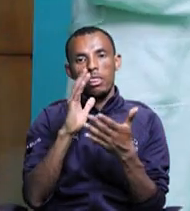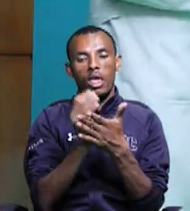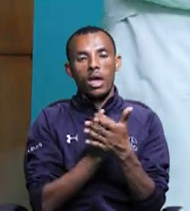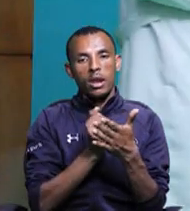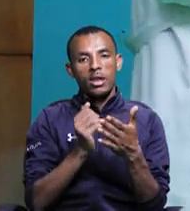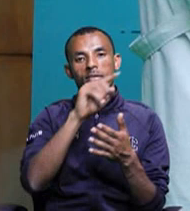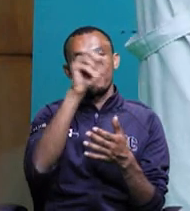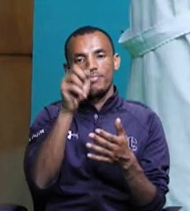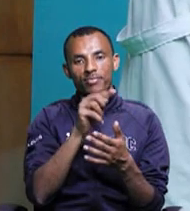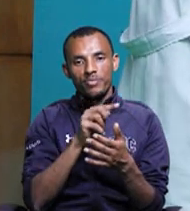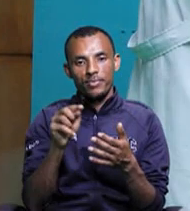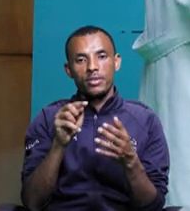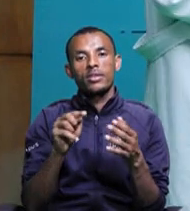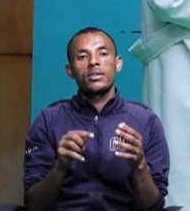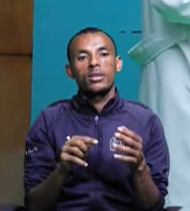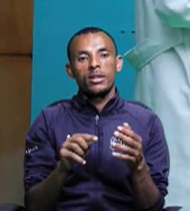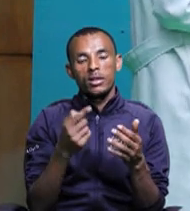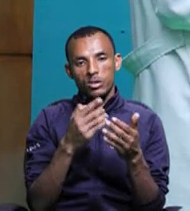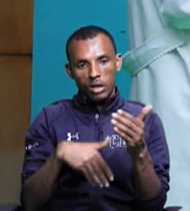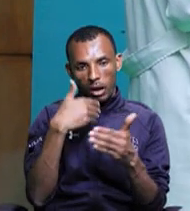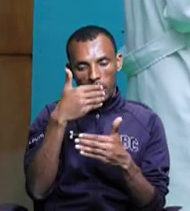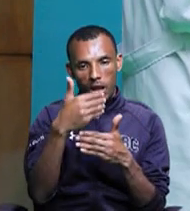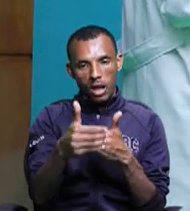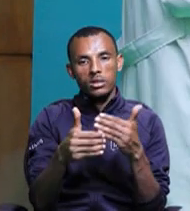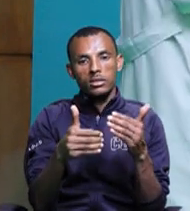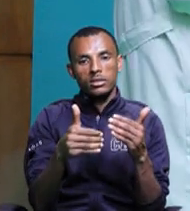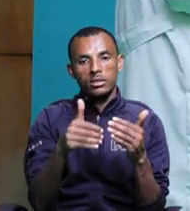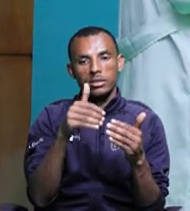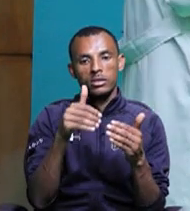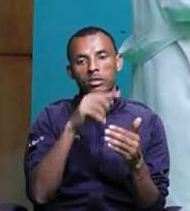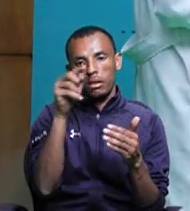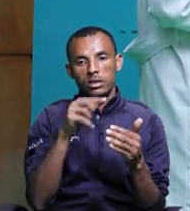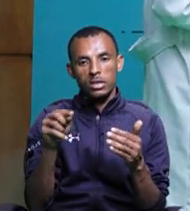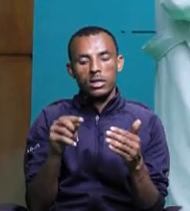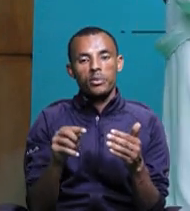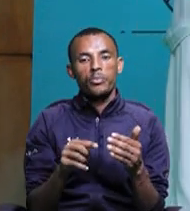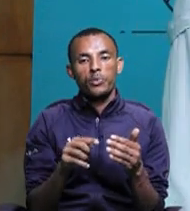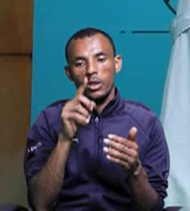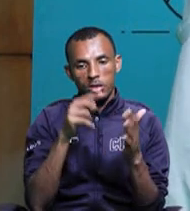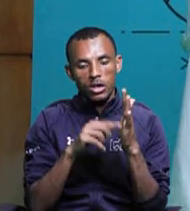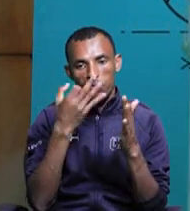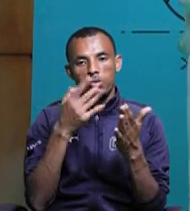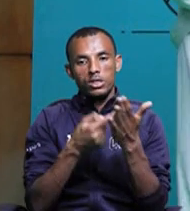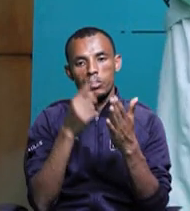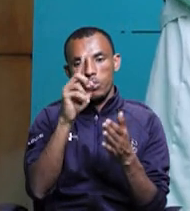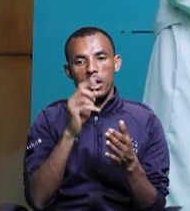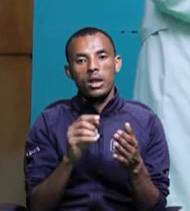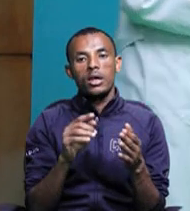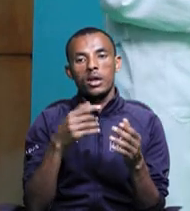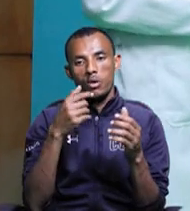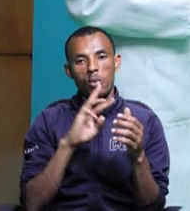as integer. So round up to the next integer. Once I know this one, we should be able to